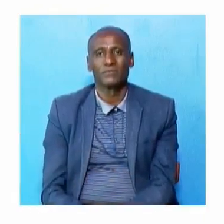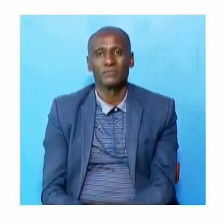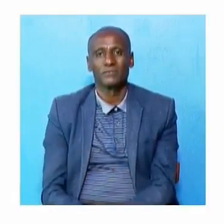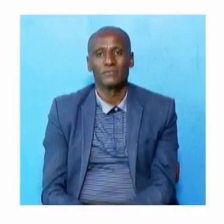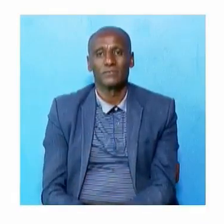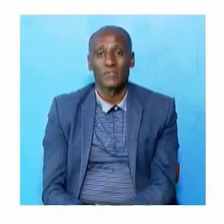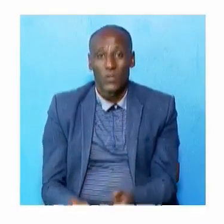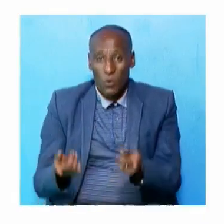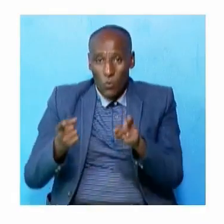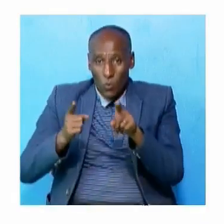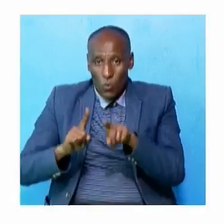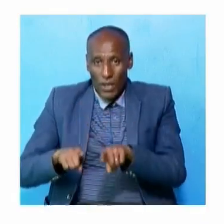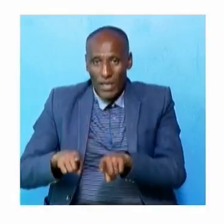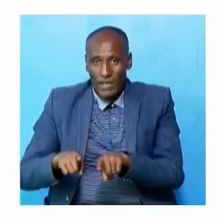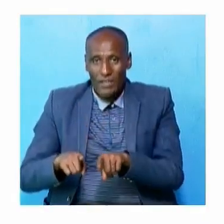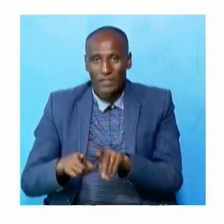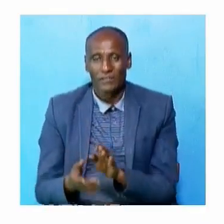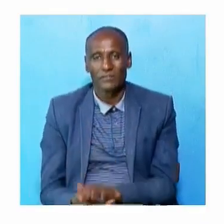when